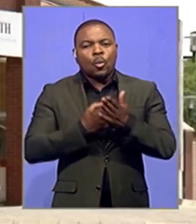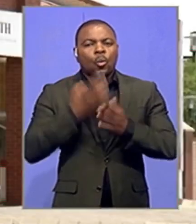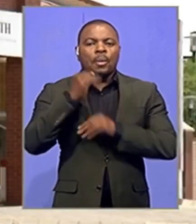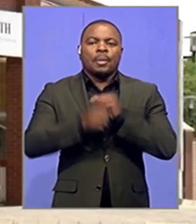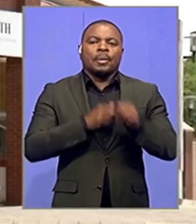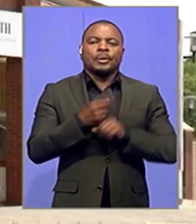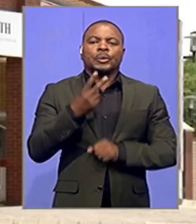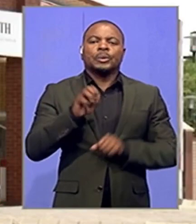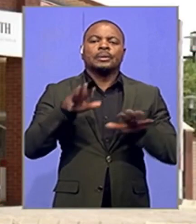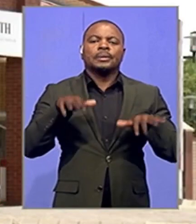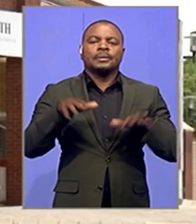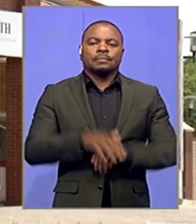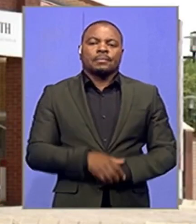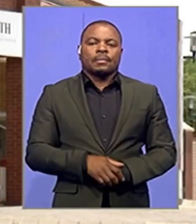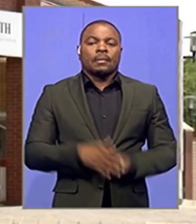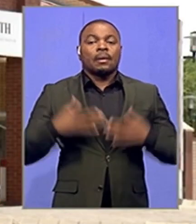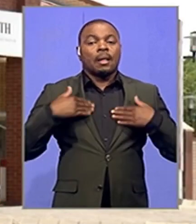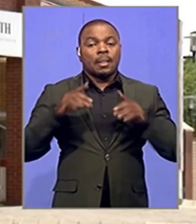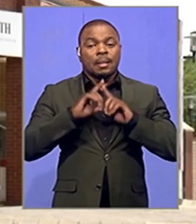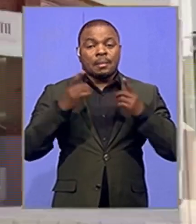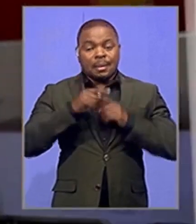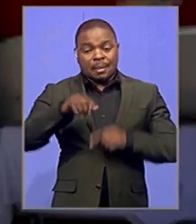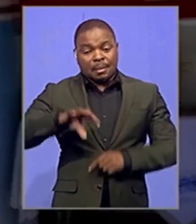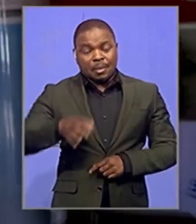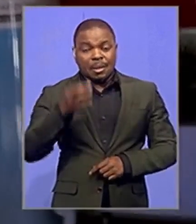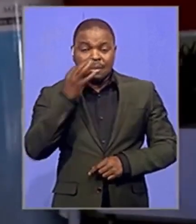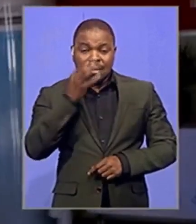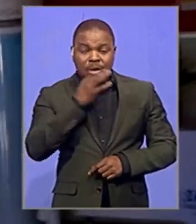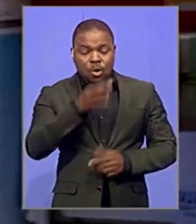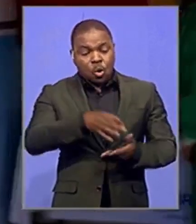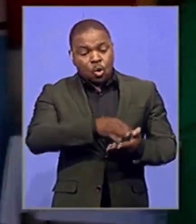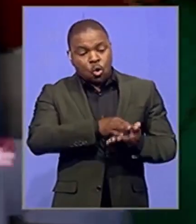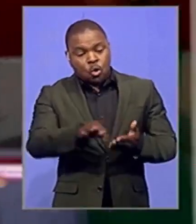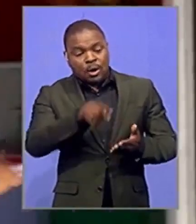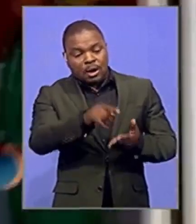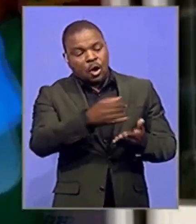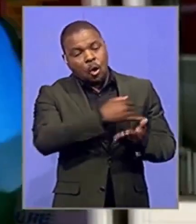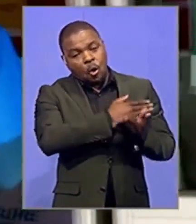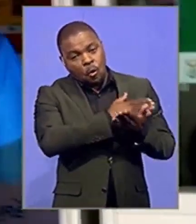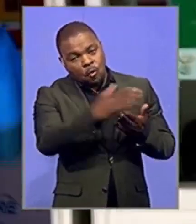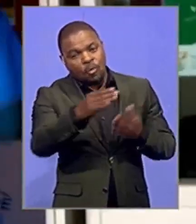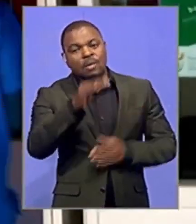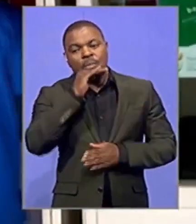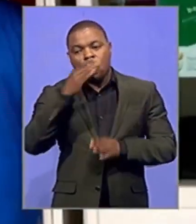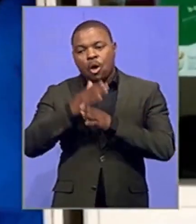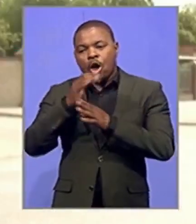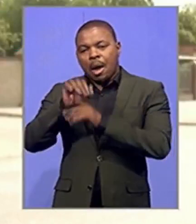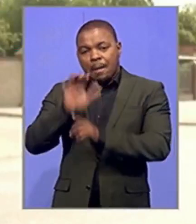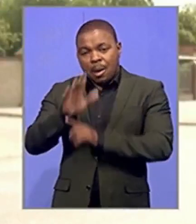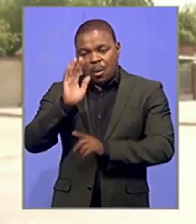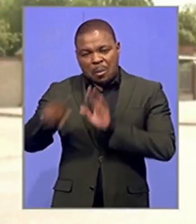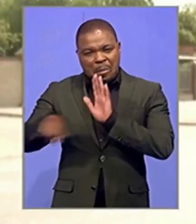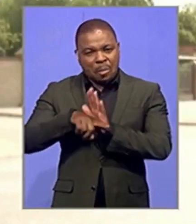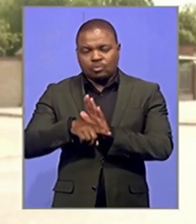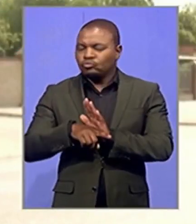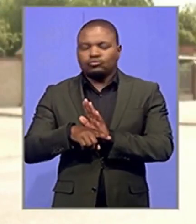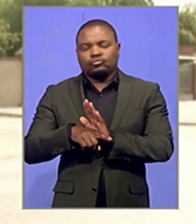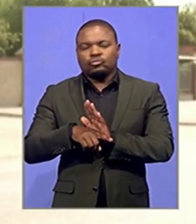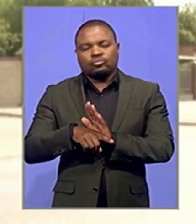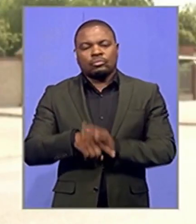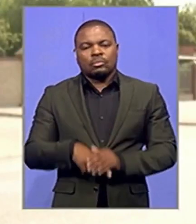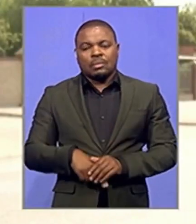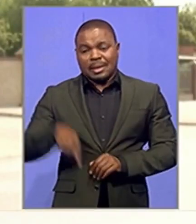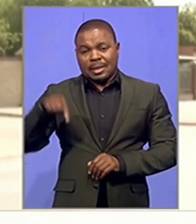2019. Kgoro ya Maphelo ka profenseng e re go fedišwa ga dikontraka tšeo go ka se ame gampe mošomo. Ka sename a ba le huetšo